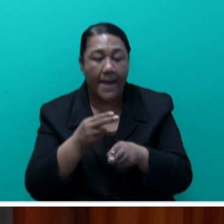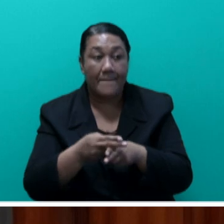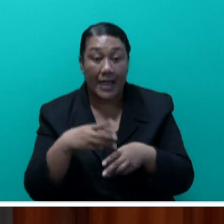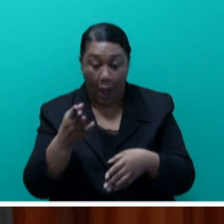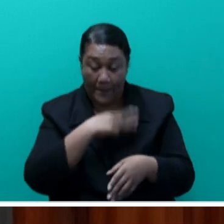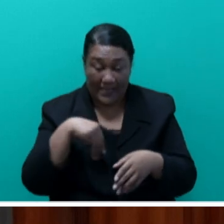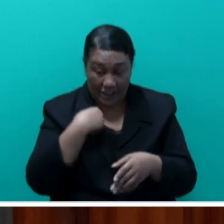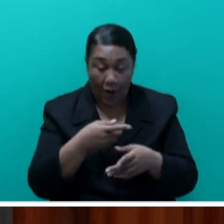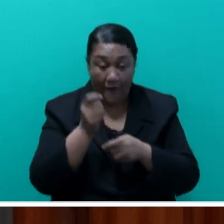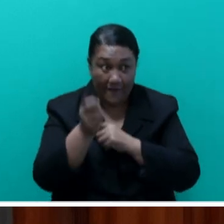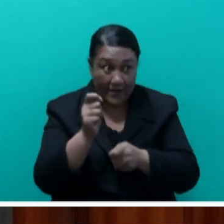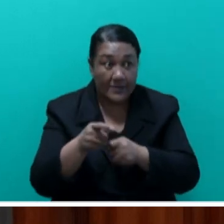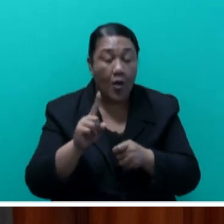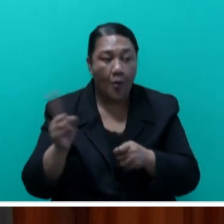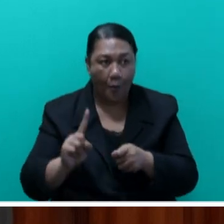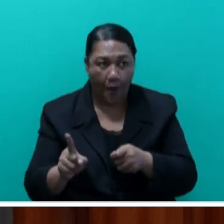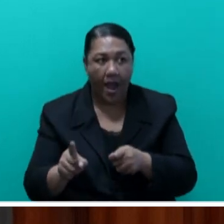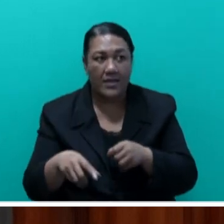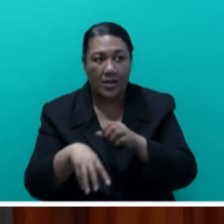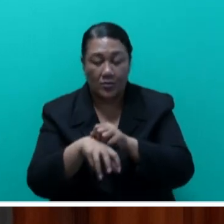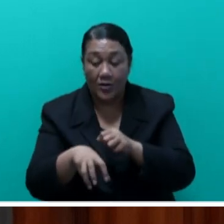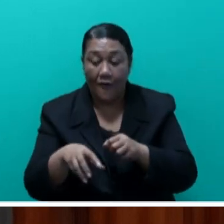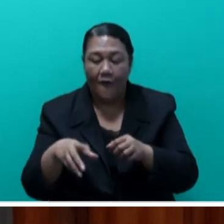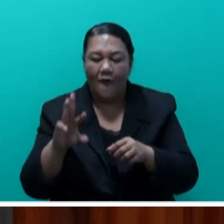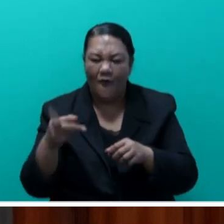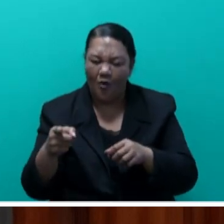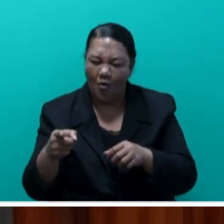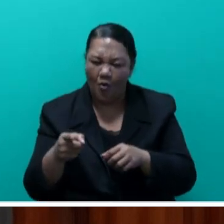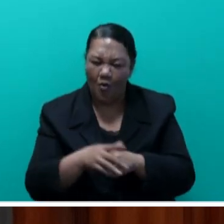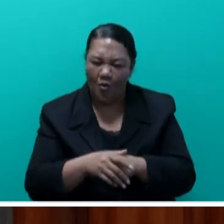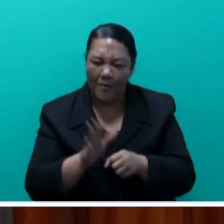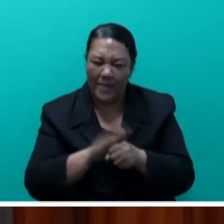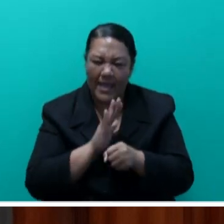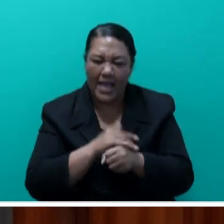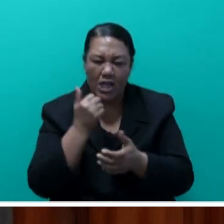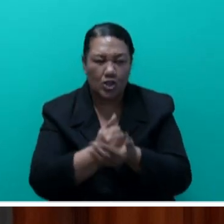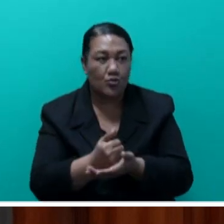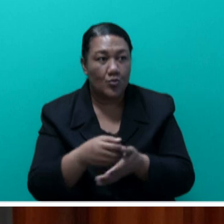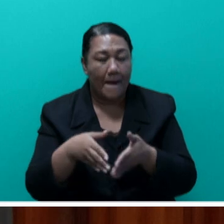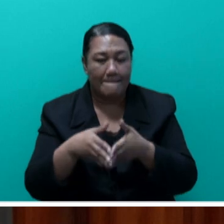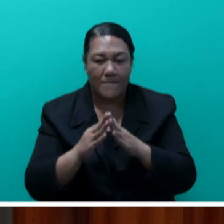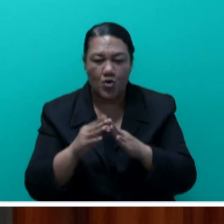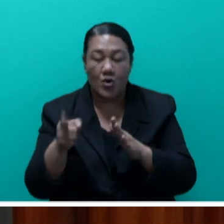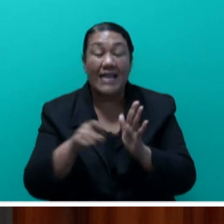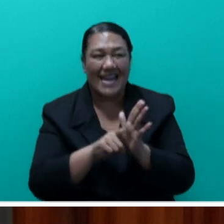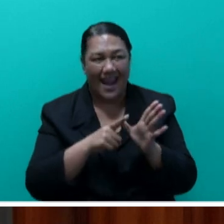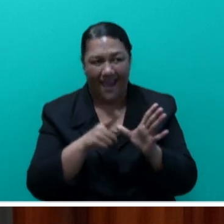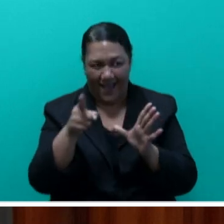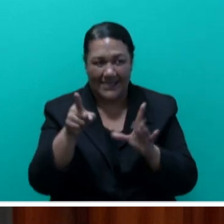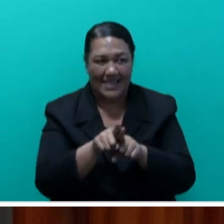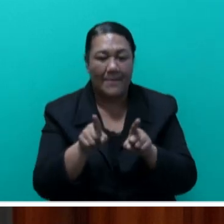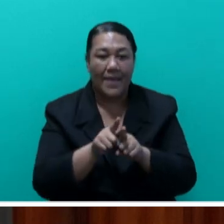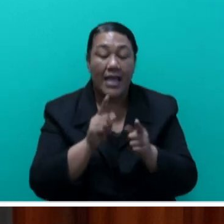pond culture and broodstock management for natural spawning in a hatchery at Thamboni in Ra. This was also trialed in